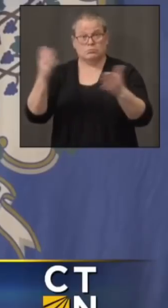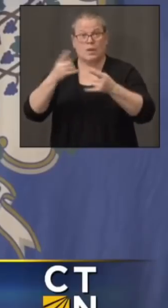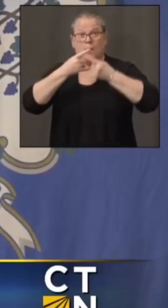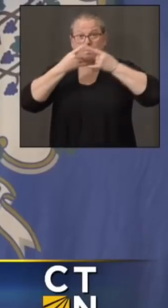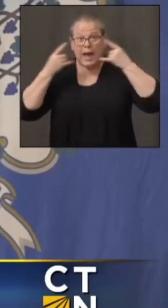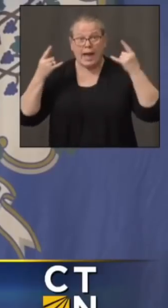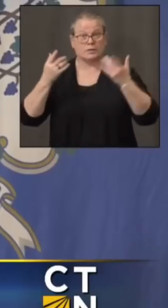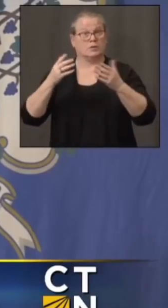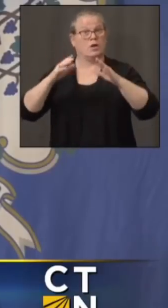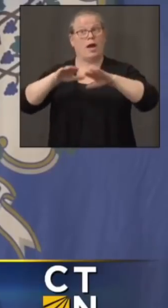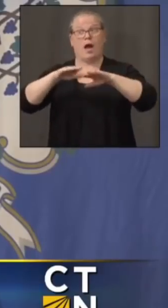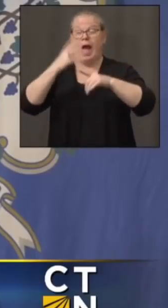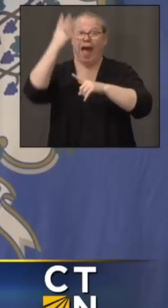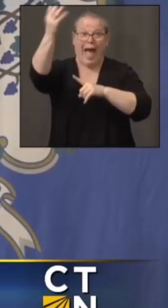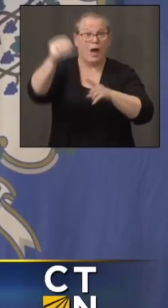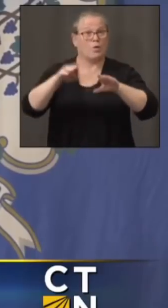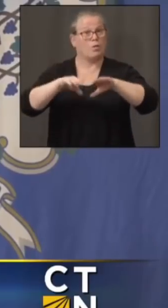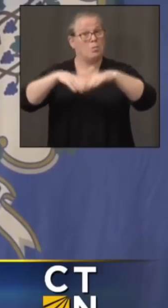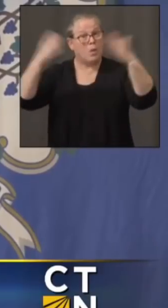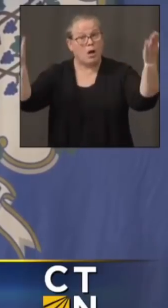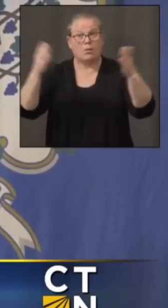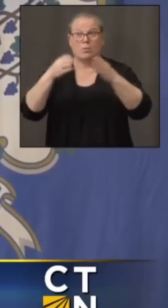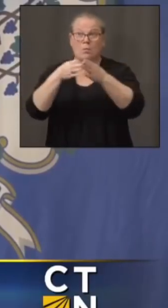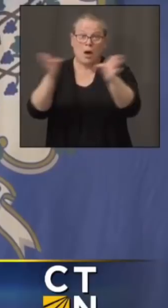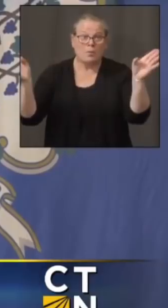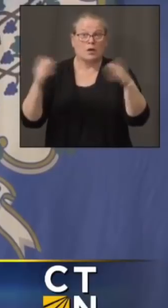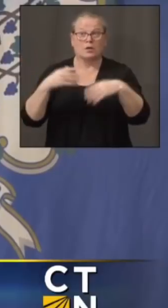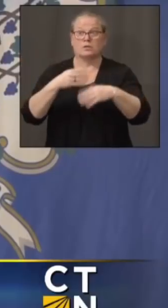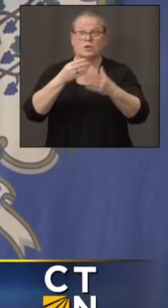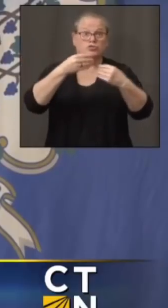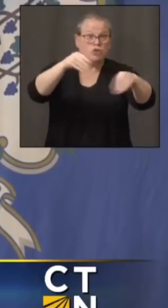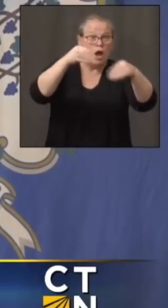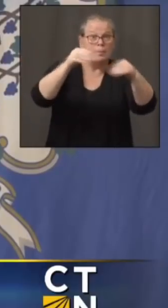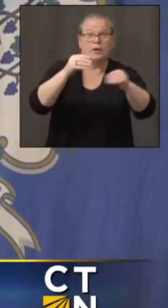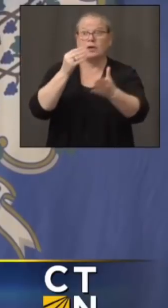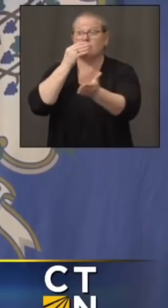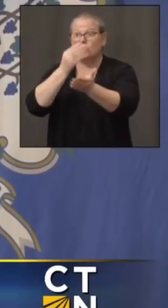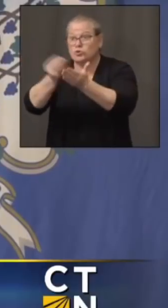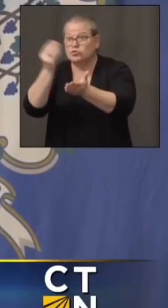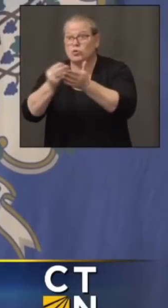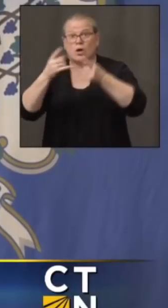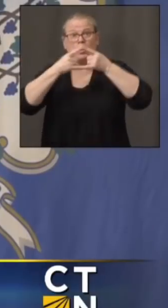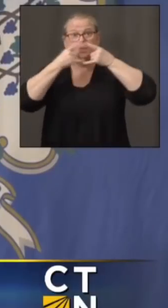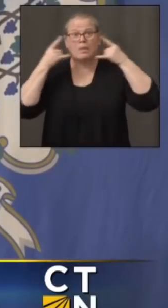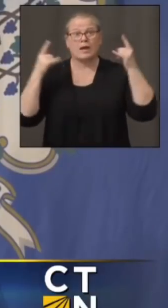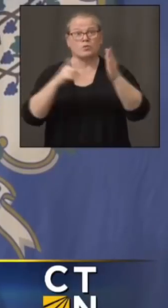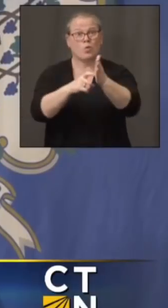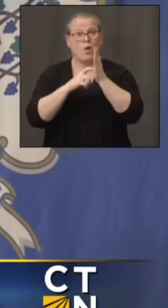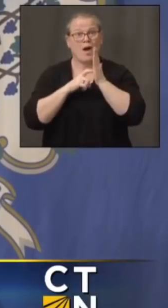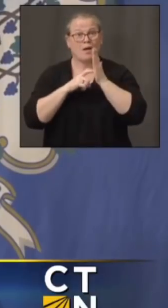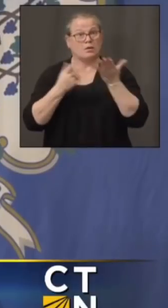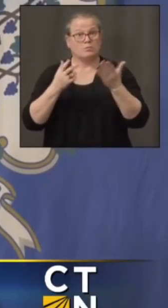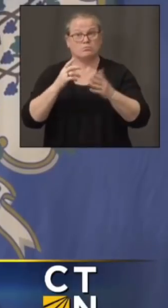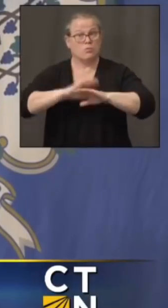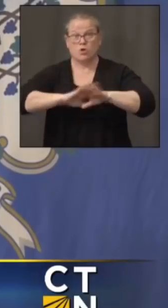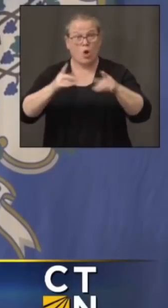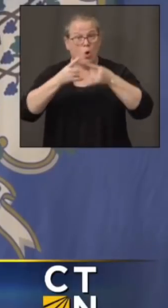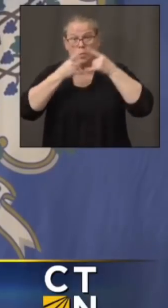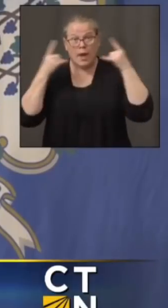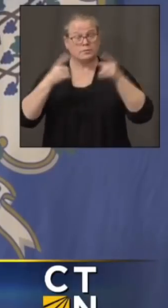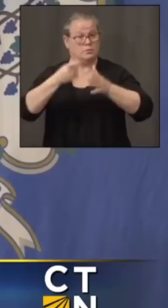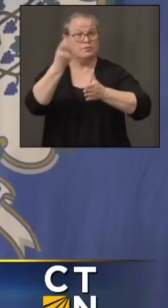that mask, or you are subject to a fine. In terms of contingencies, look, we're watching very carefully. We've